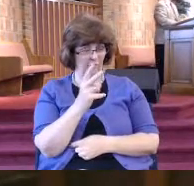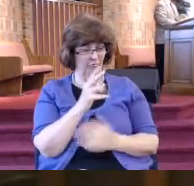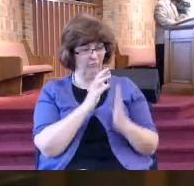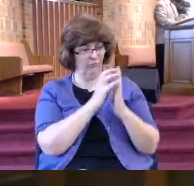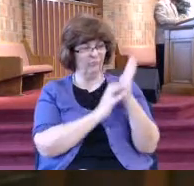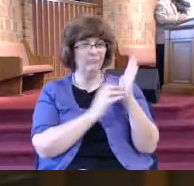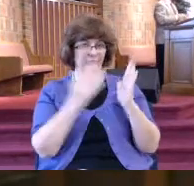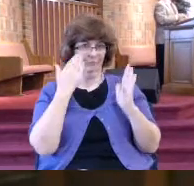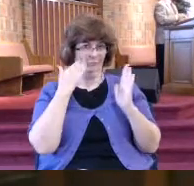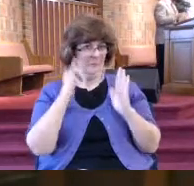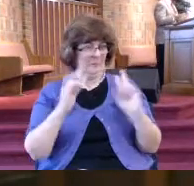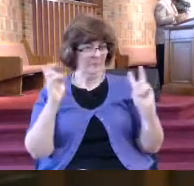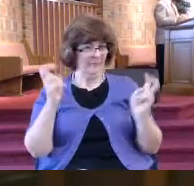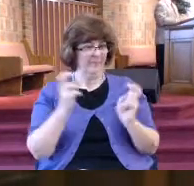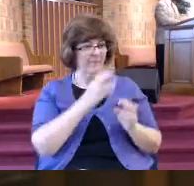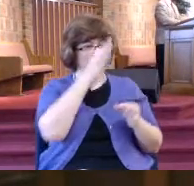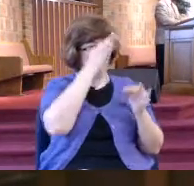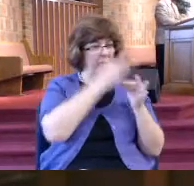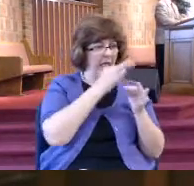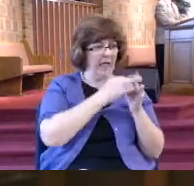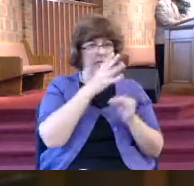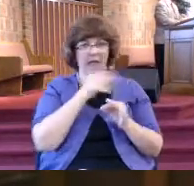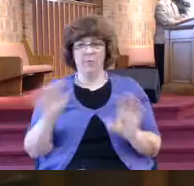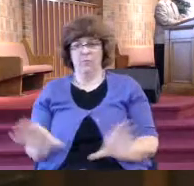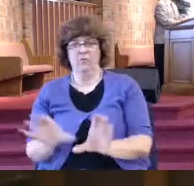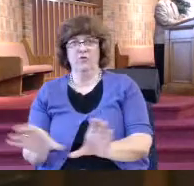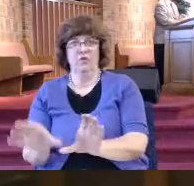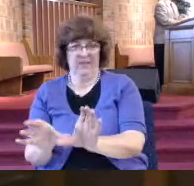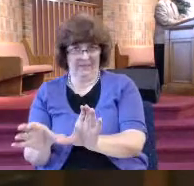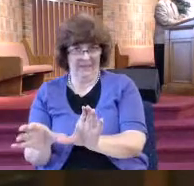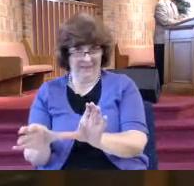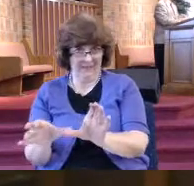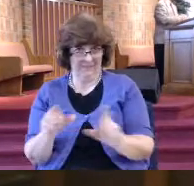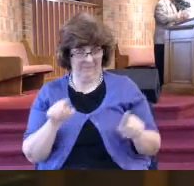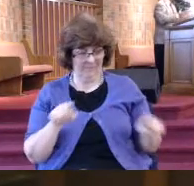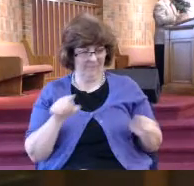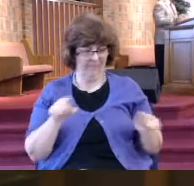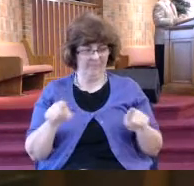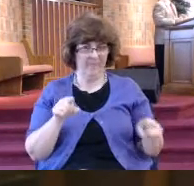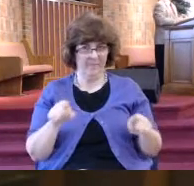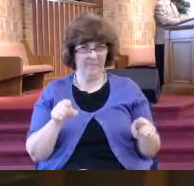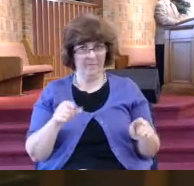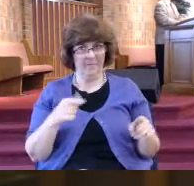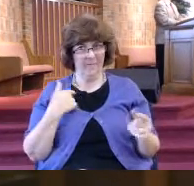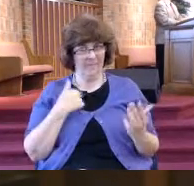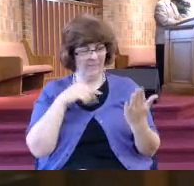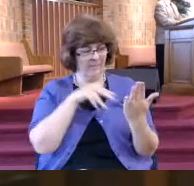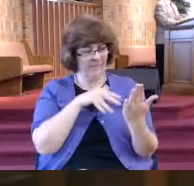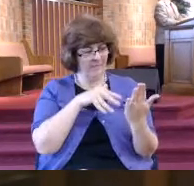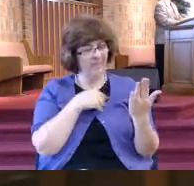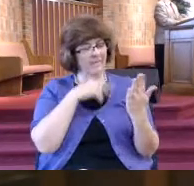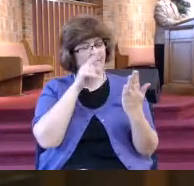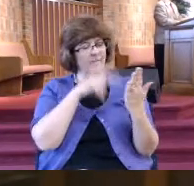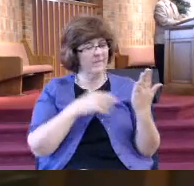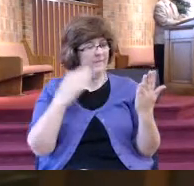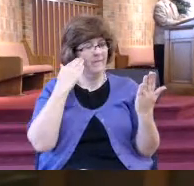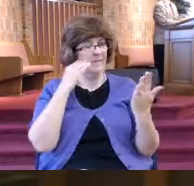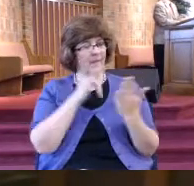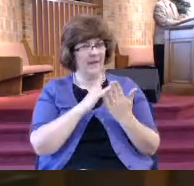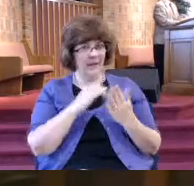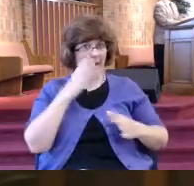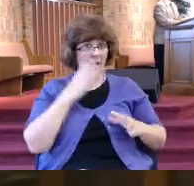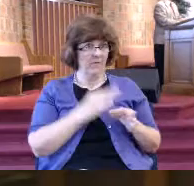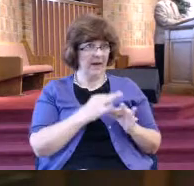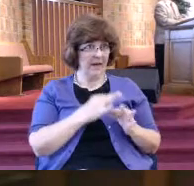know, deals with the faith and works concept. And again, in our study, we were refreshed with the idea of knowing that our faith is